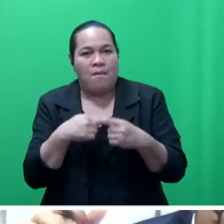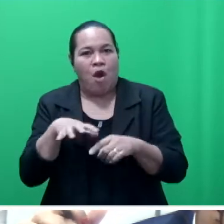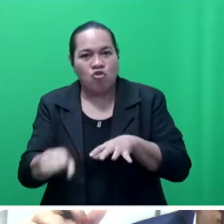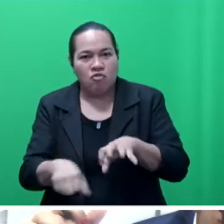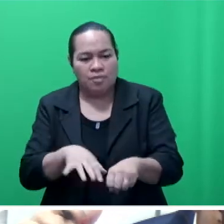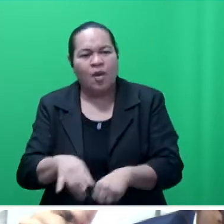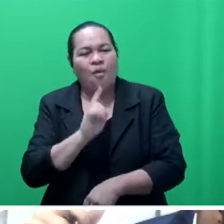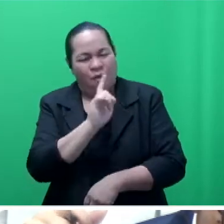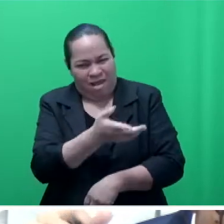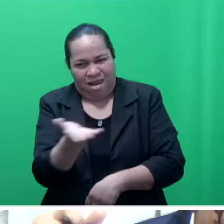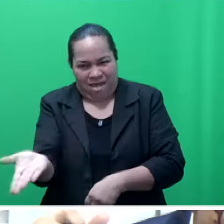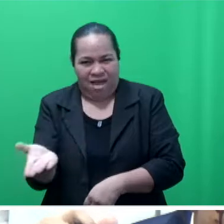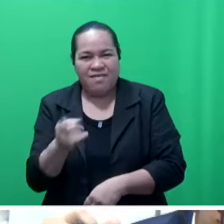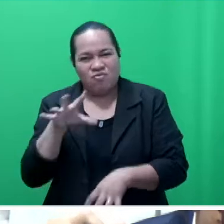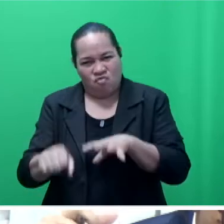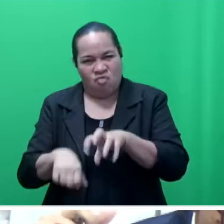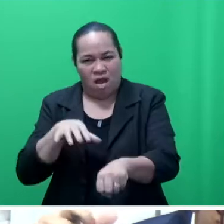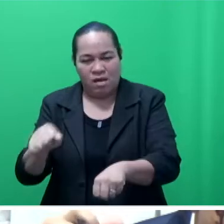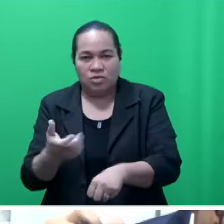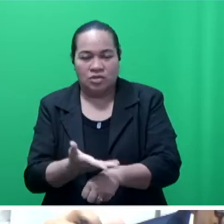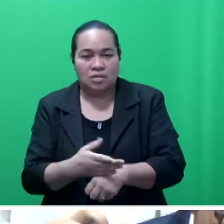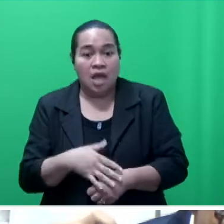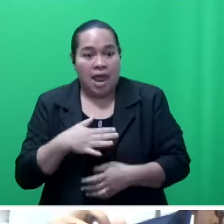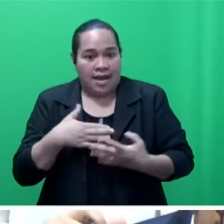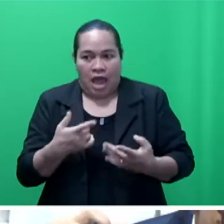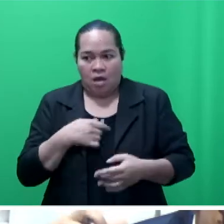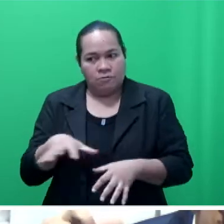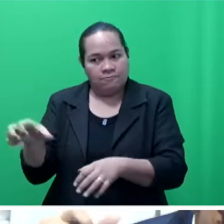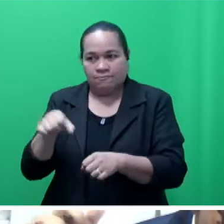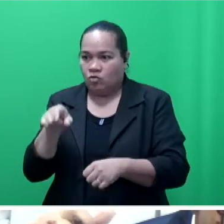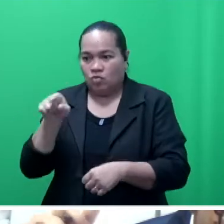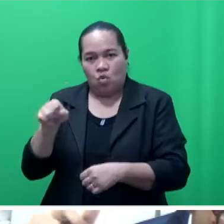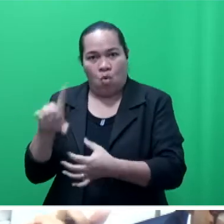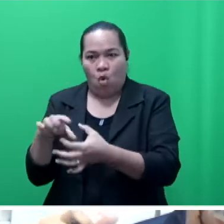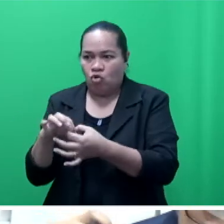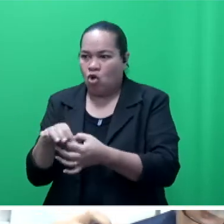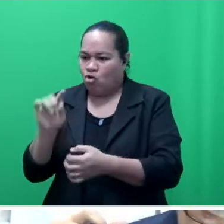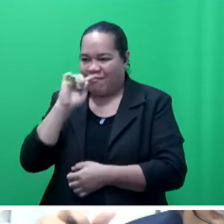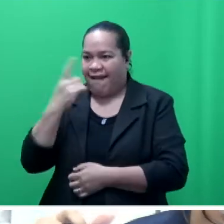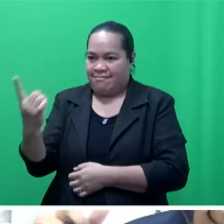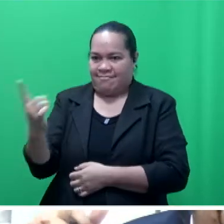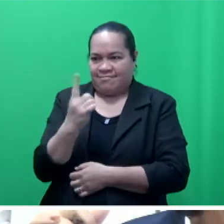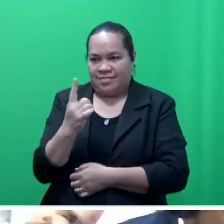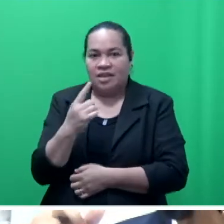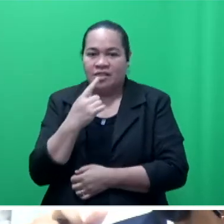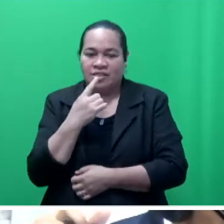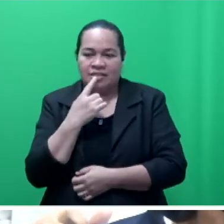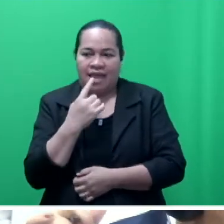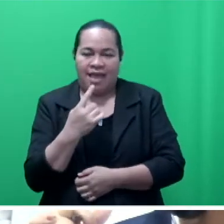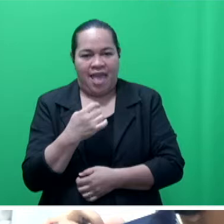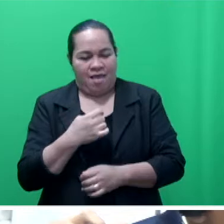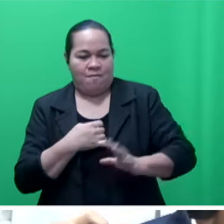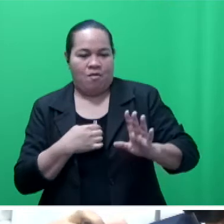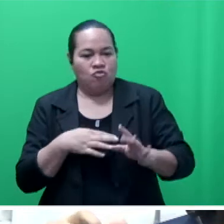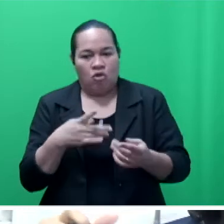at. We're now actually holding accountable these landlords. Nobody can simply come in and have a mate in and they get a